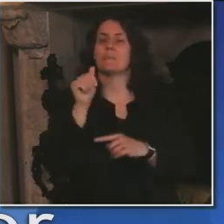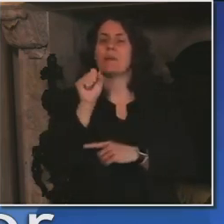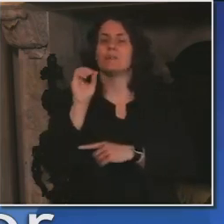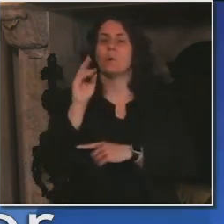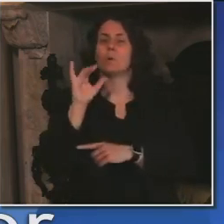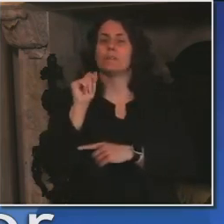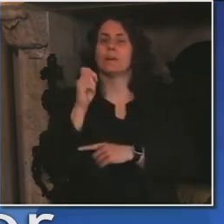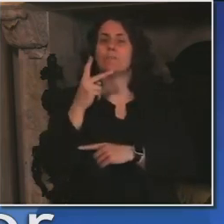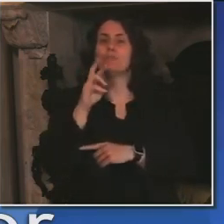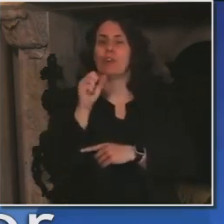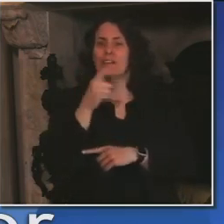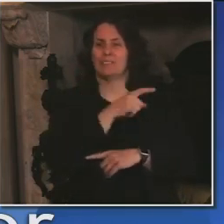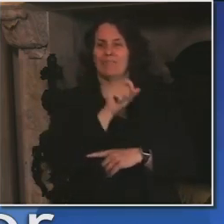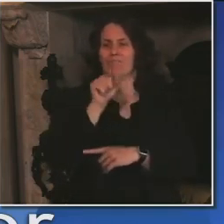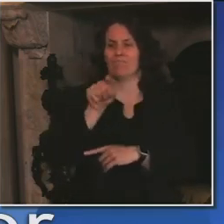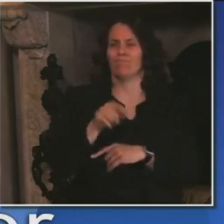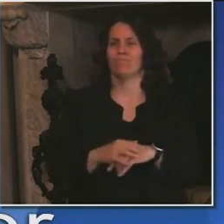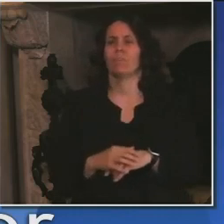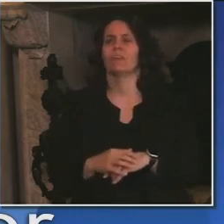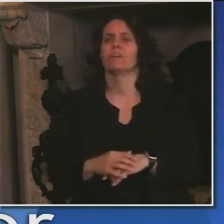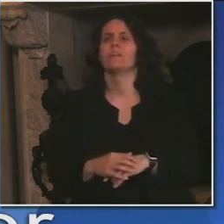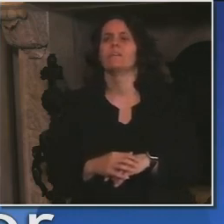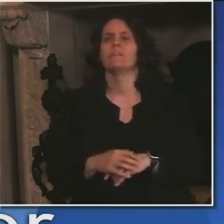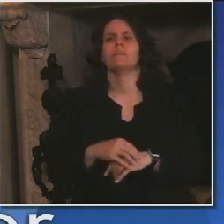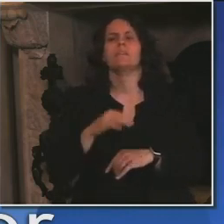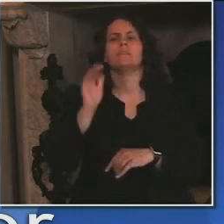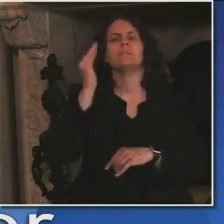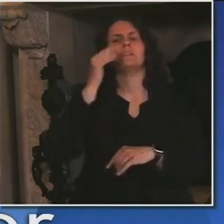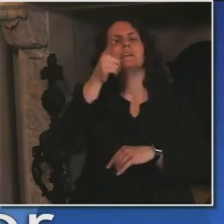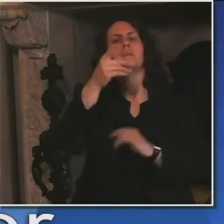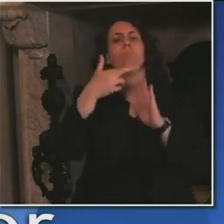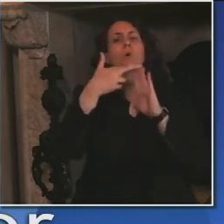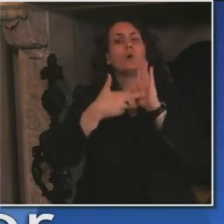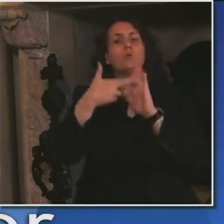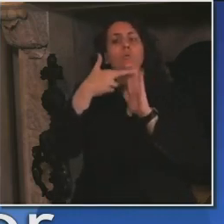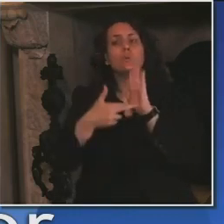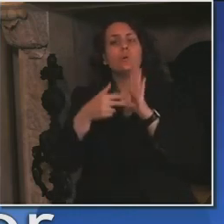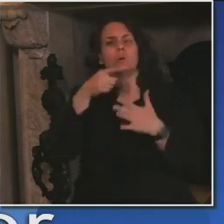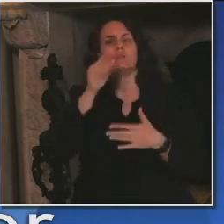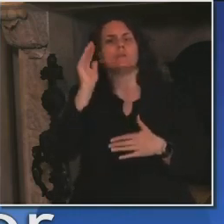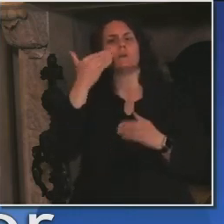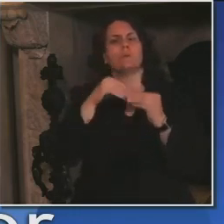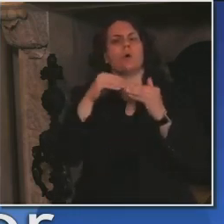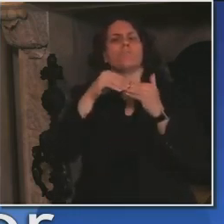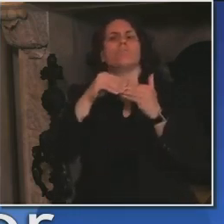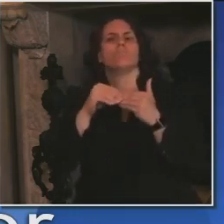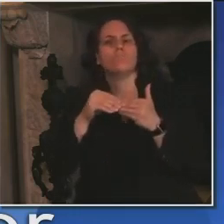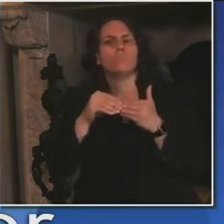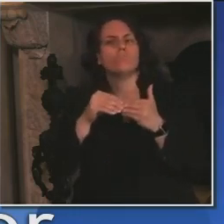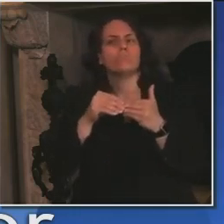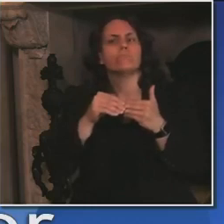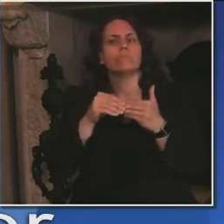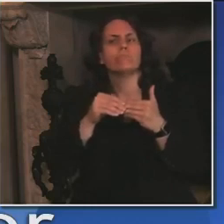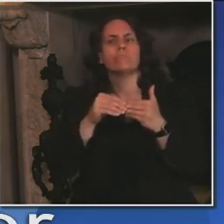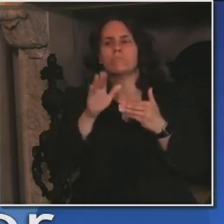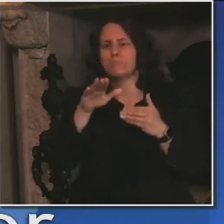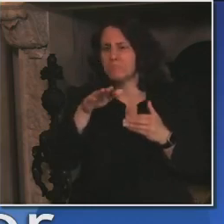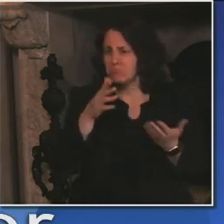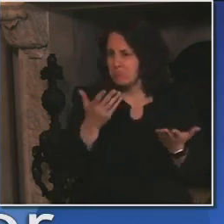this specific order that was announced today. I guess, you know, if you could kind of expand on, you